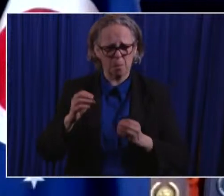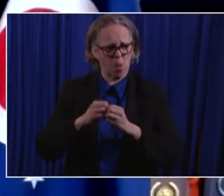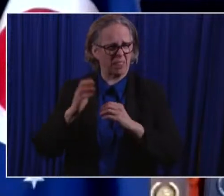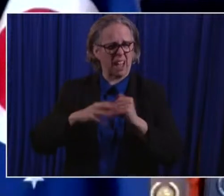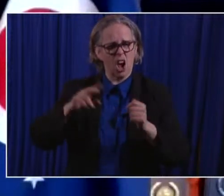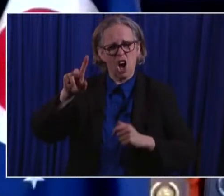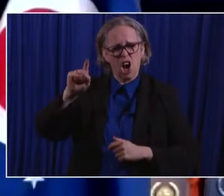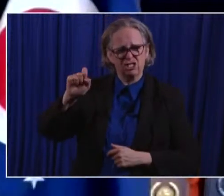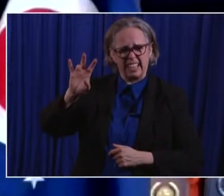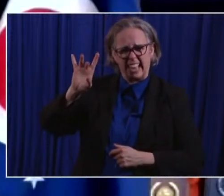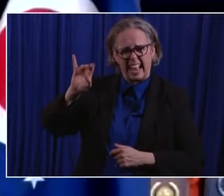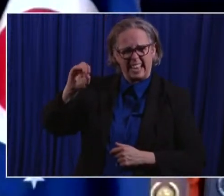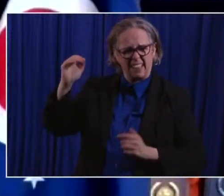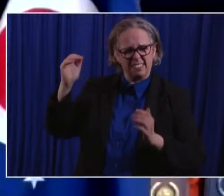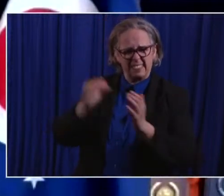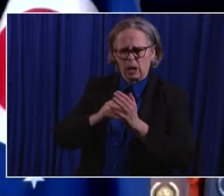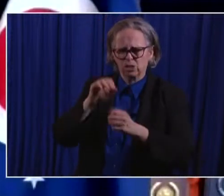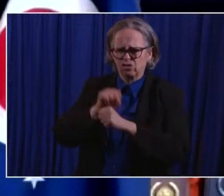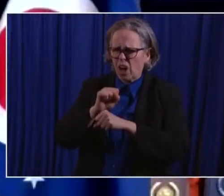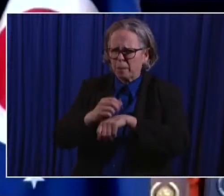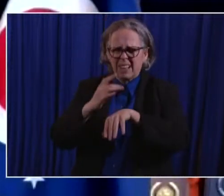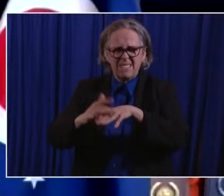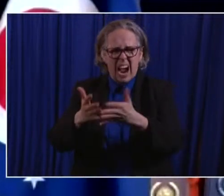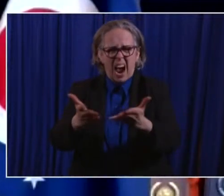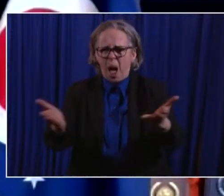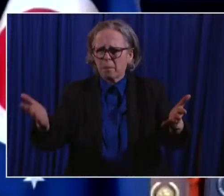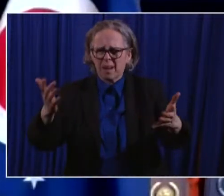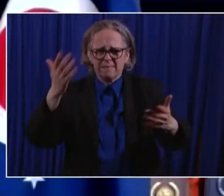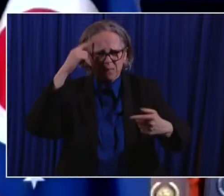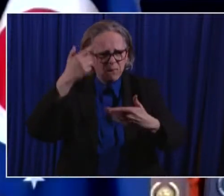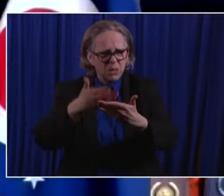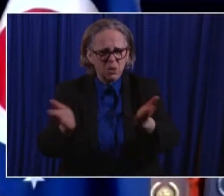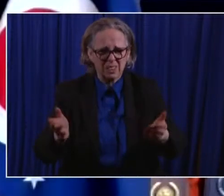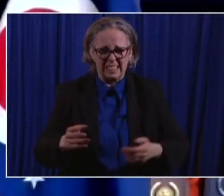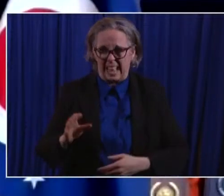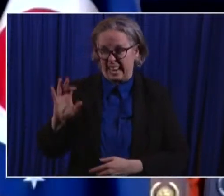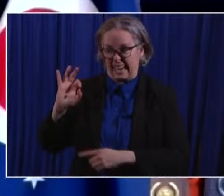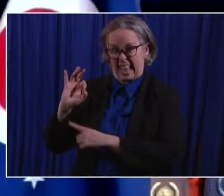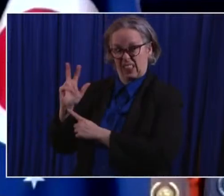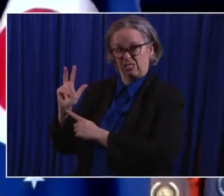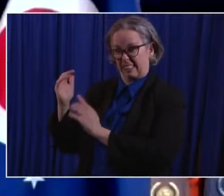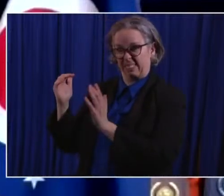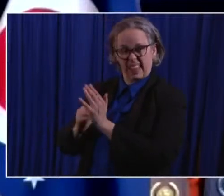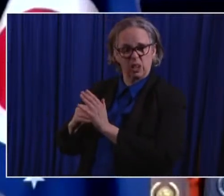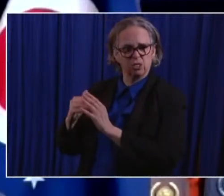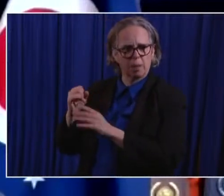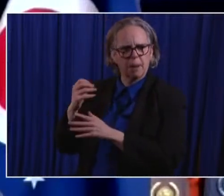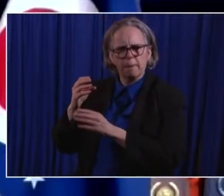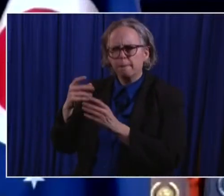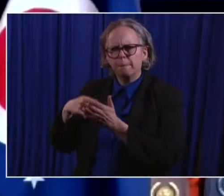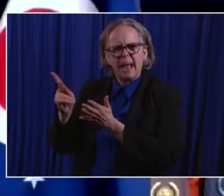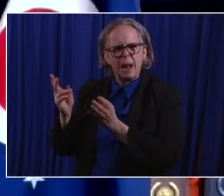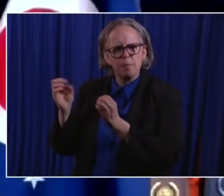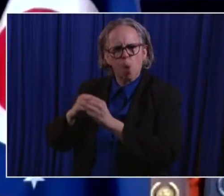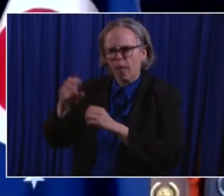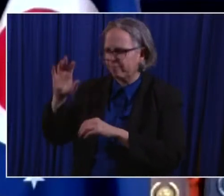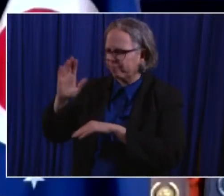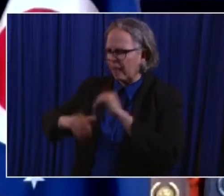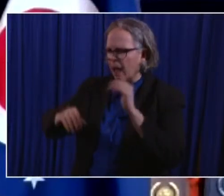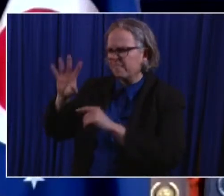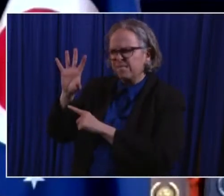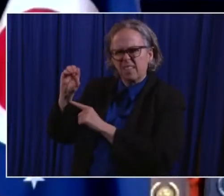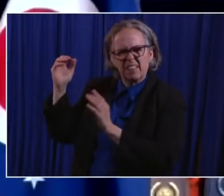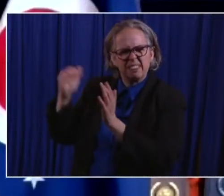available at Ohio Means Jobs, nearly 93,000 that pay over $50,000 a year. I